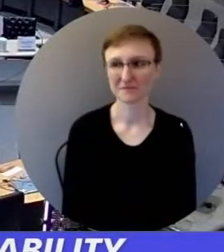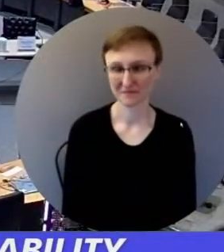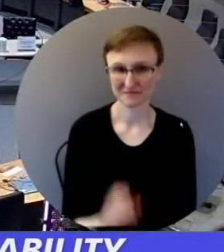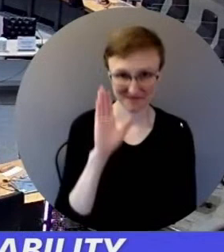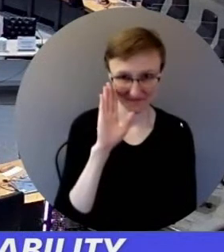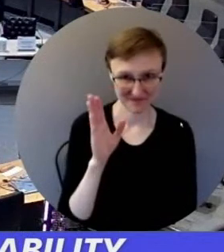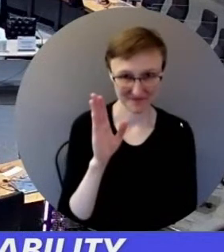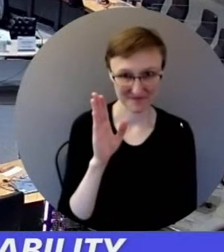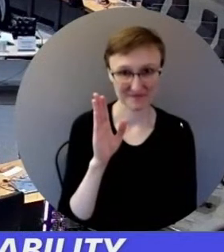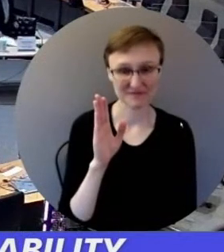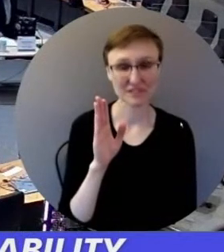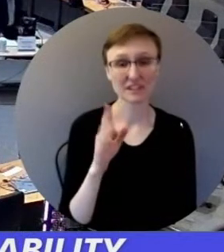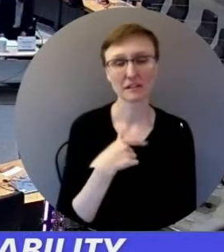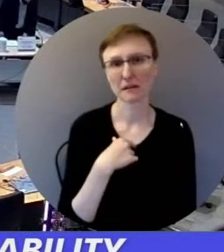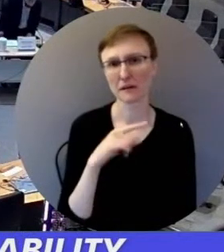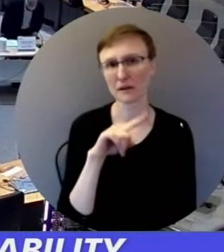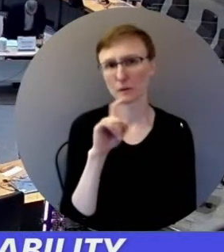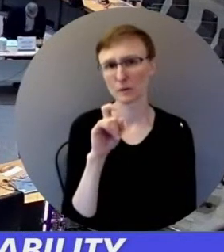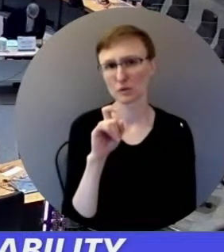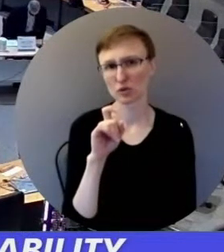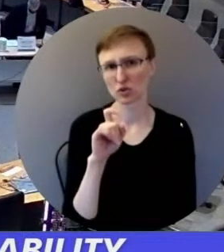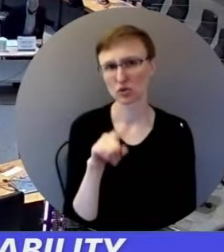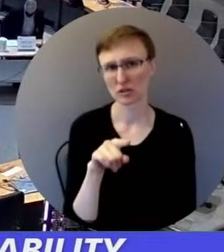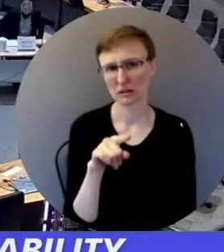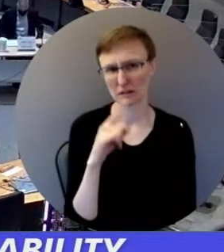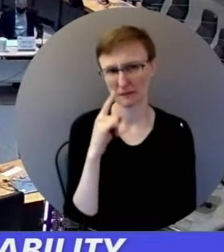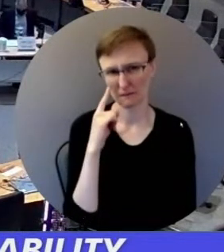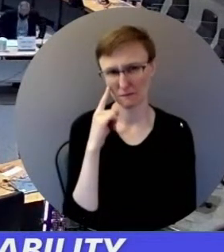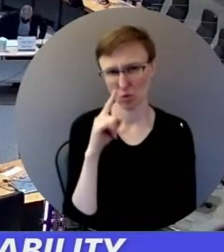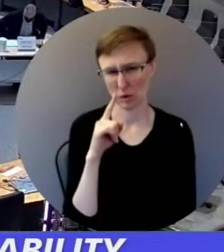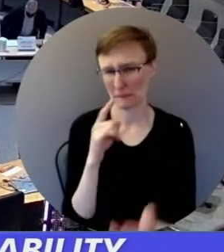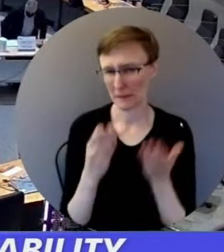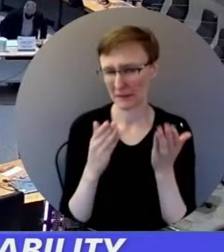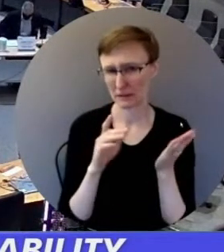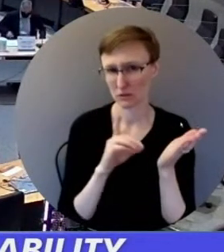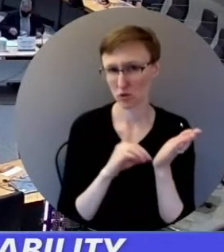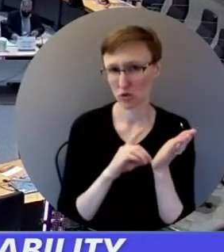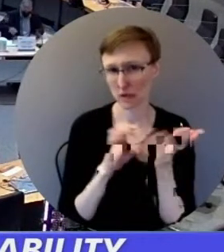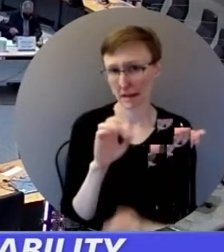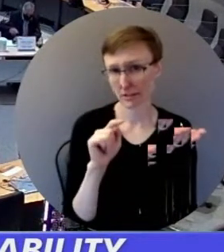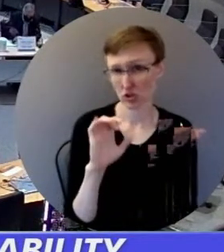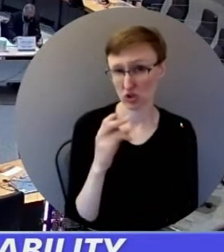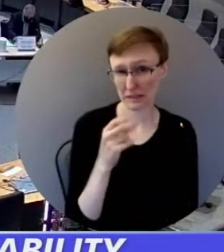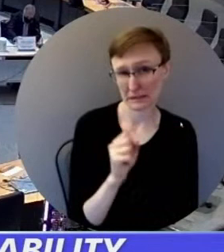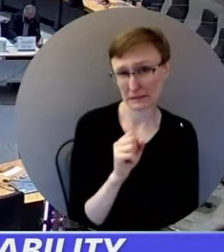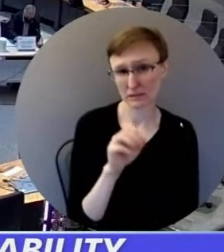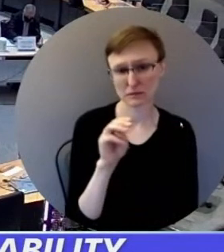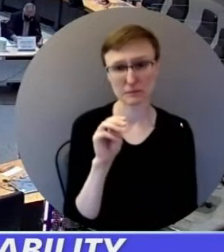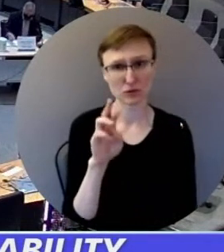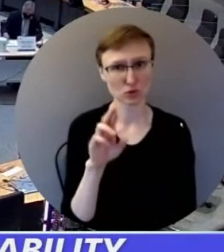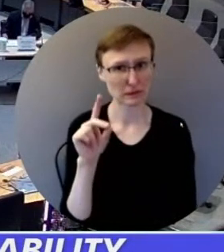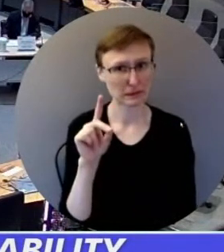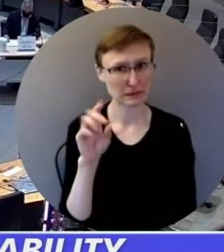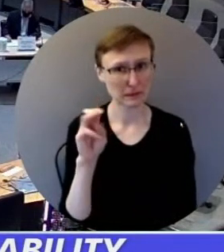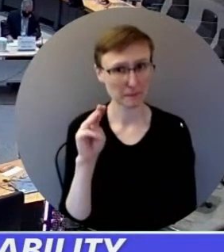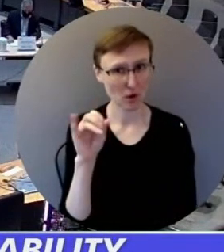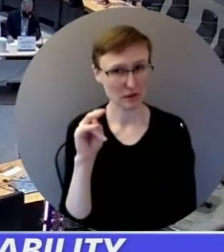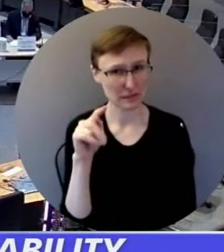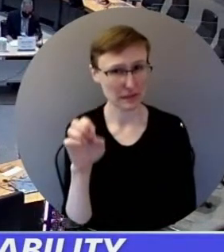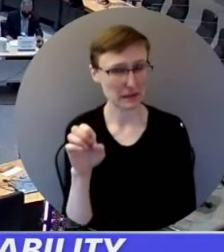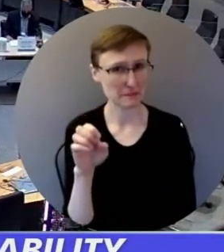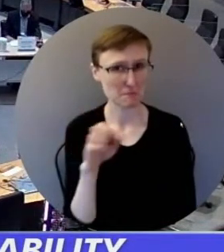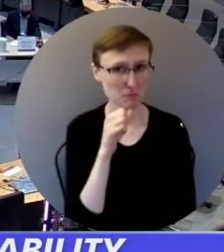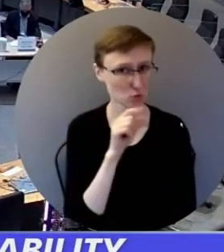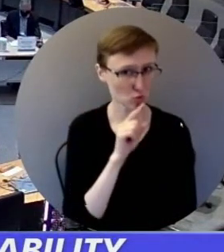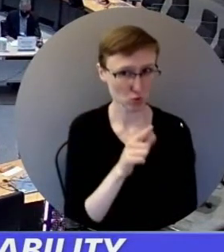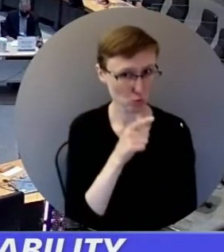I actually have a question for, I think it's either Dr. Etches or Mr. DeMonte, or maybe both of you, from my colleague, for